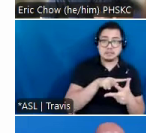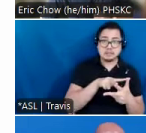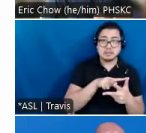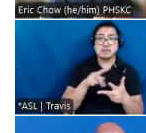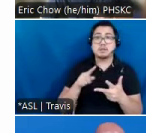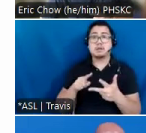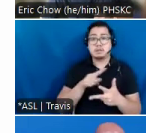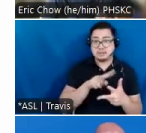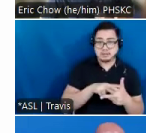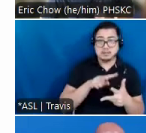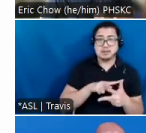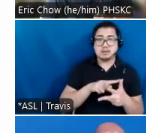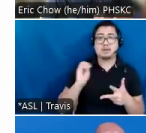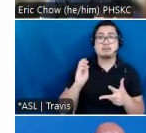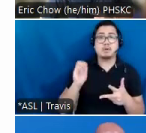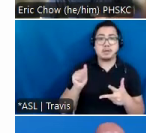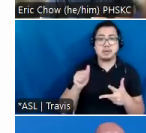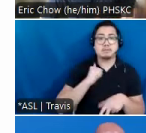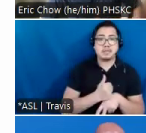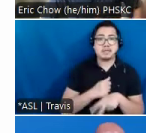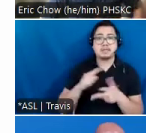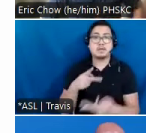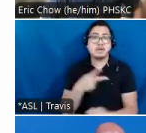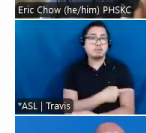is mRNA-based and another one is protein-based.